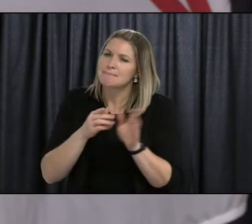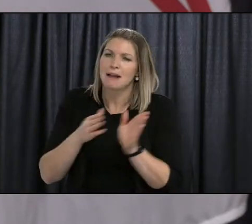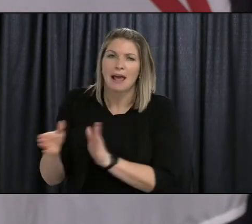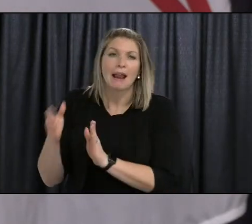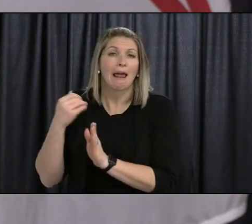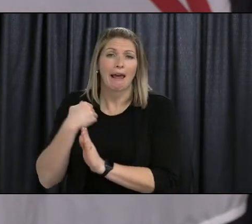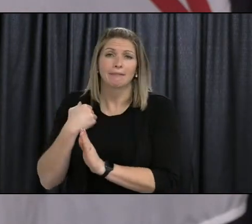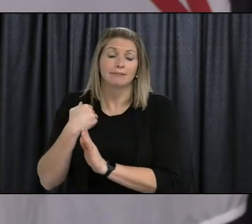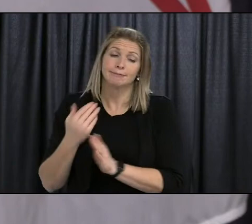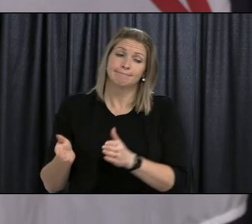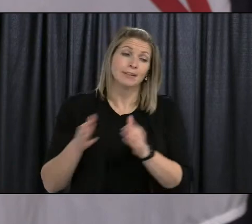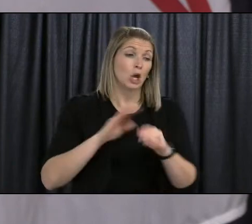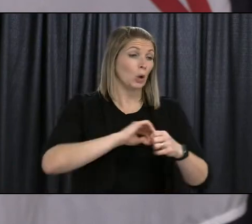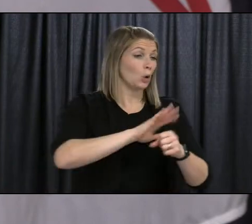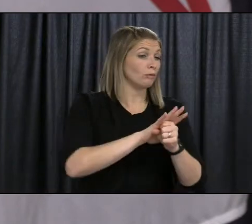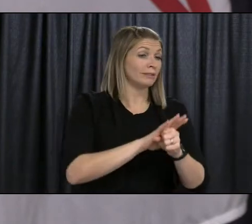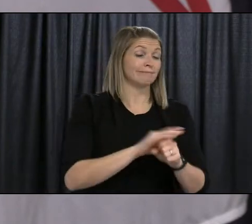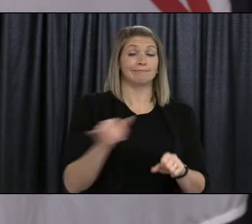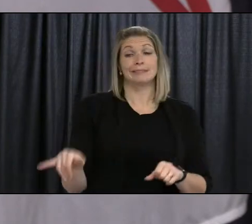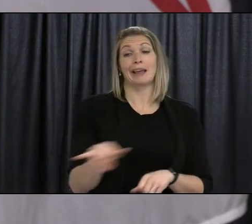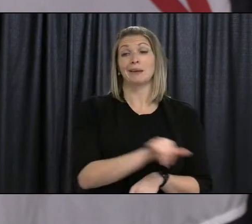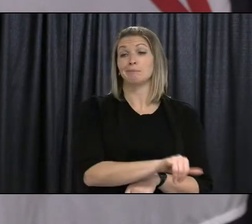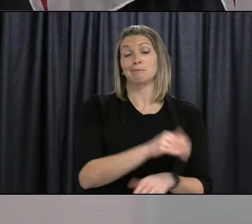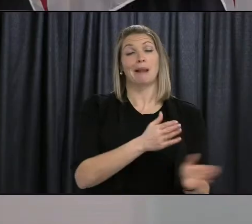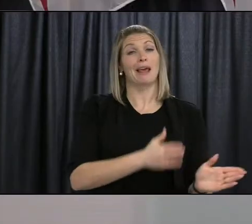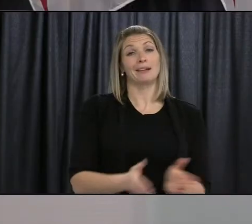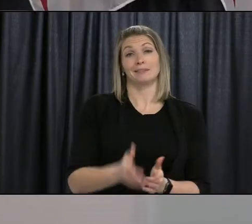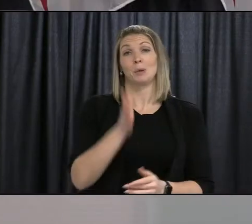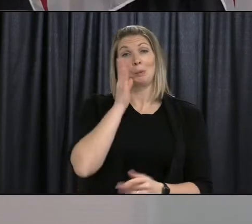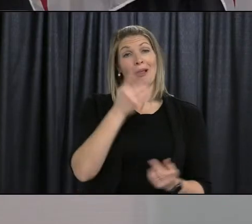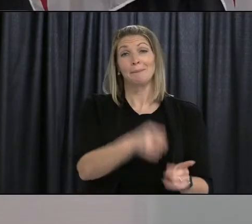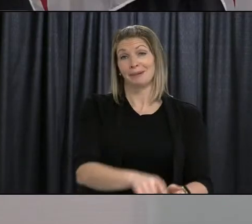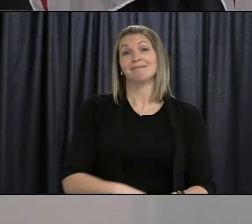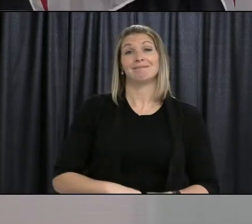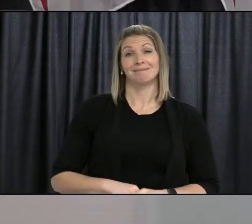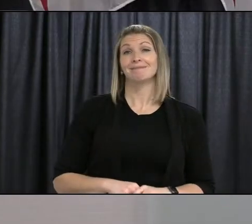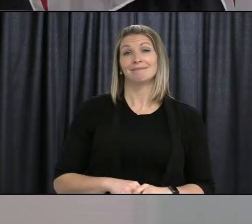develop those plans for COVID. Thank you.